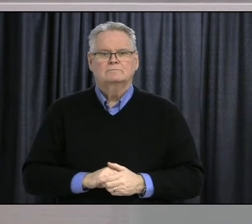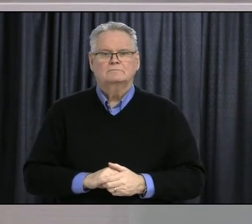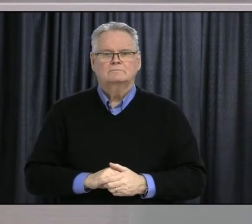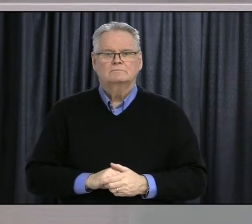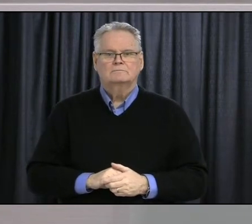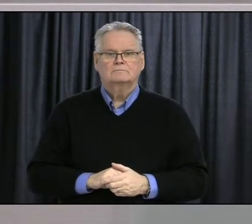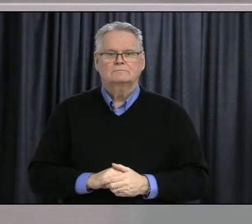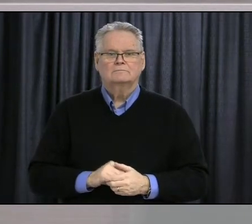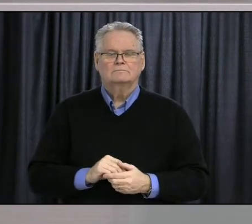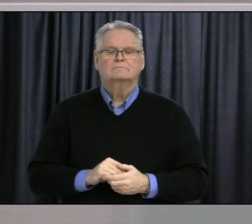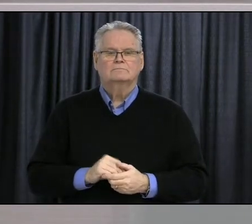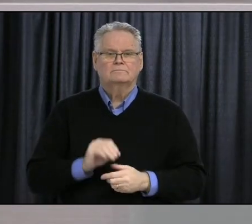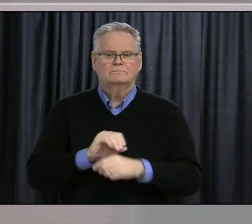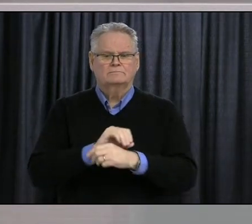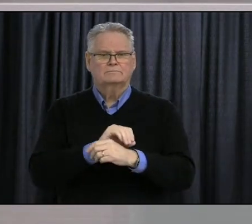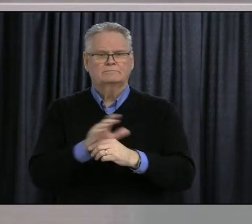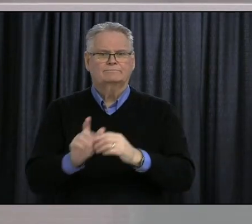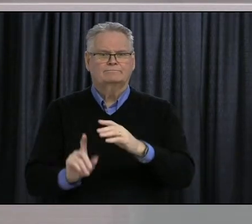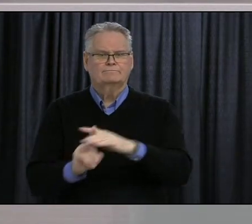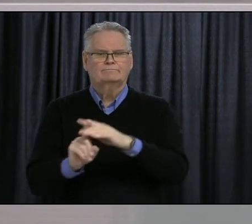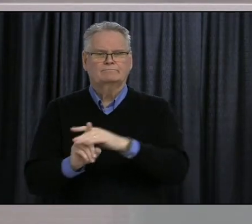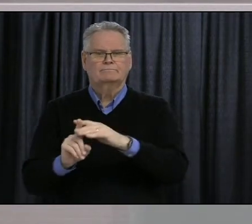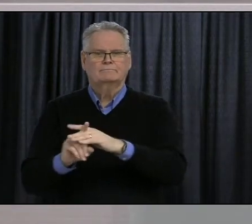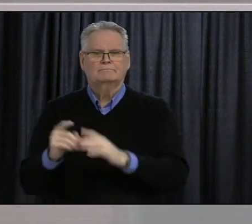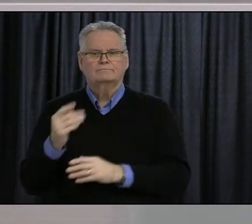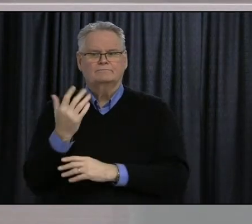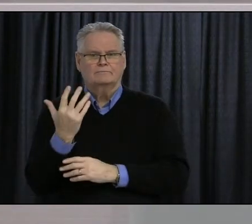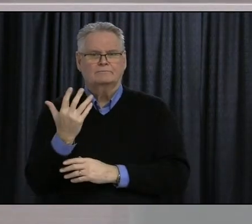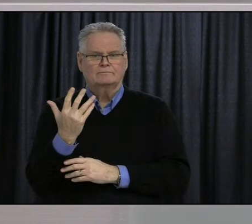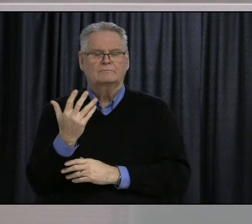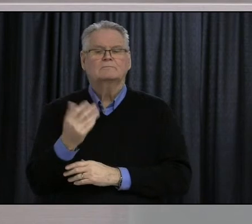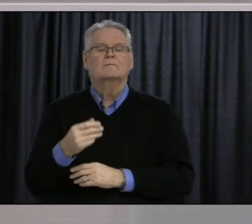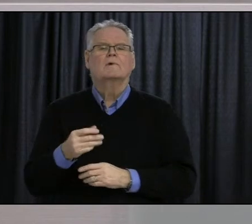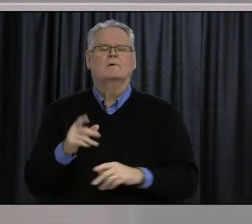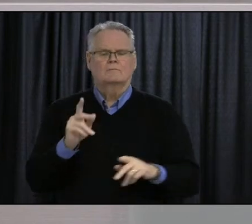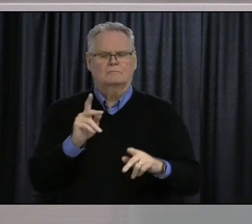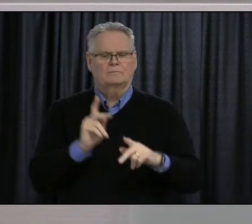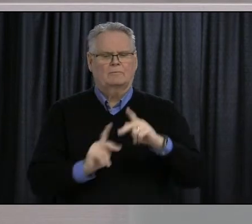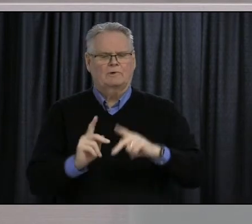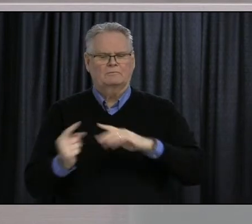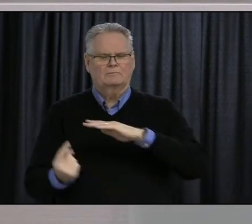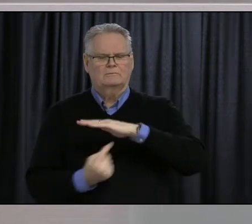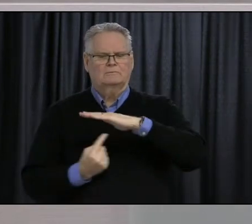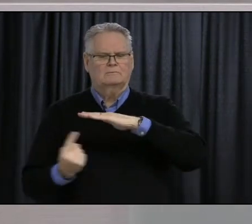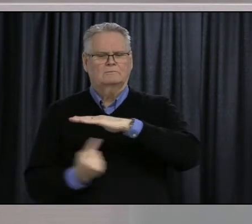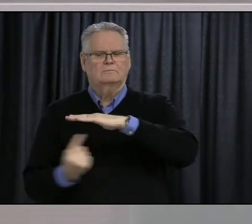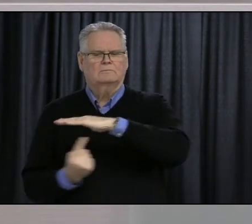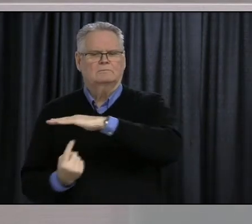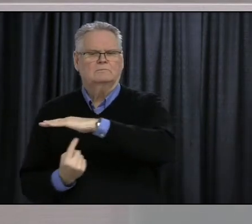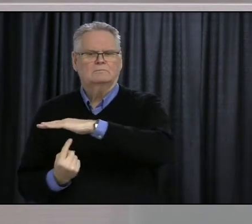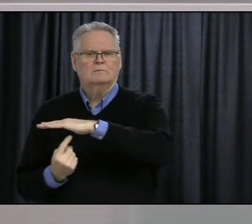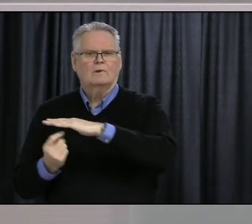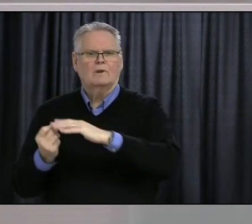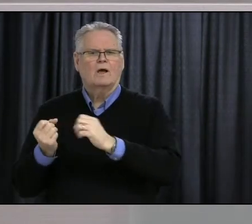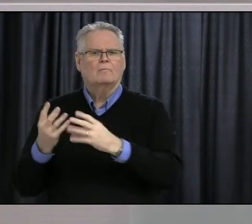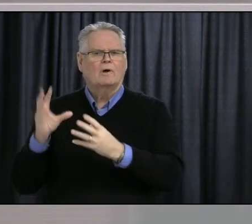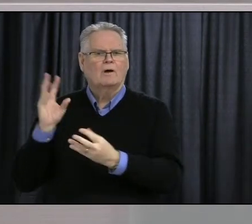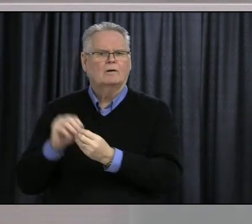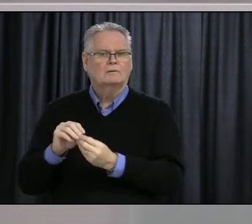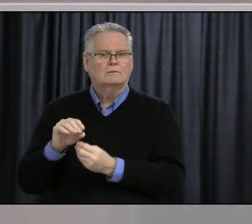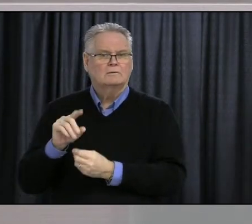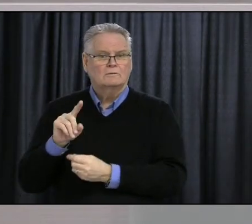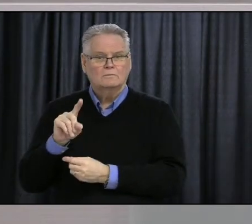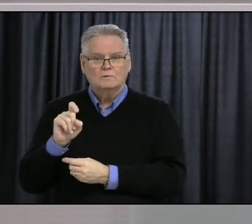it was 160, and you mentioned 200 people had been tested. So I'm wondering how many people are still going to have to self-isolate as of this